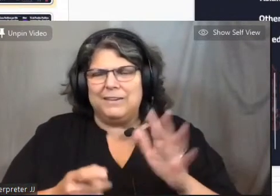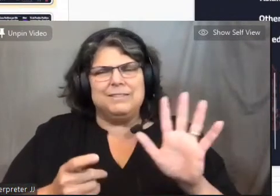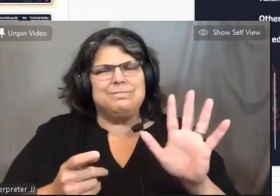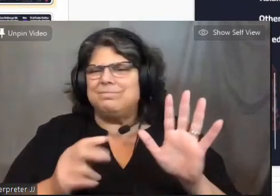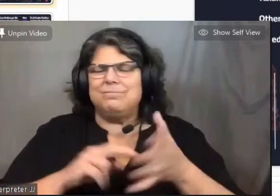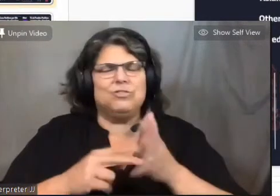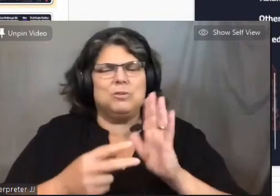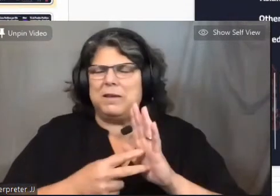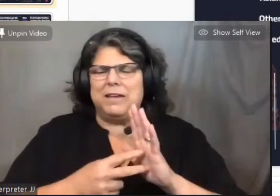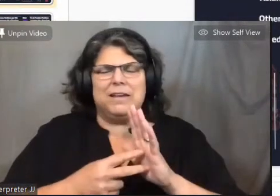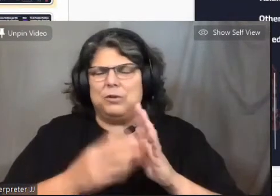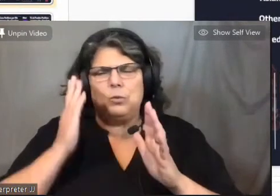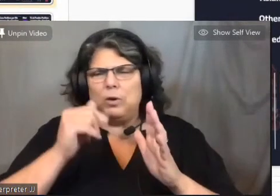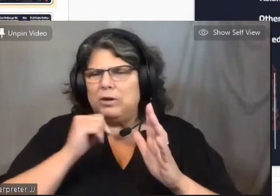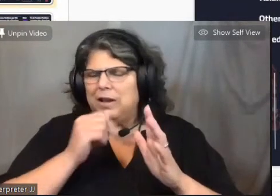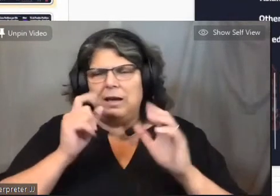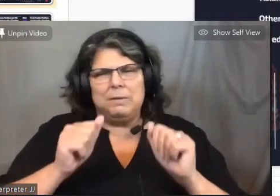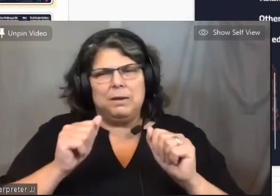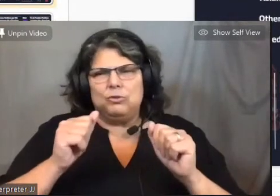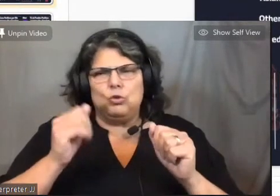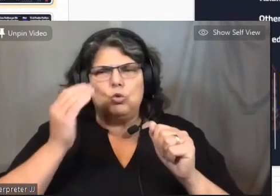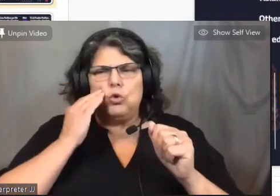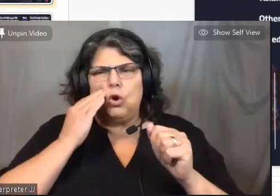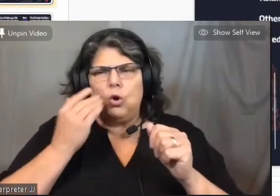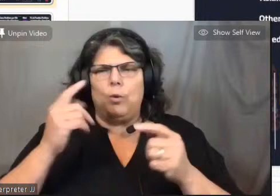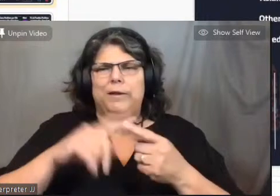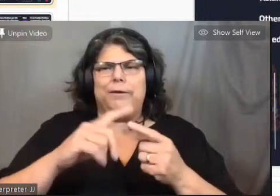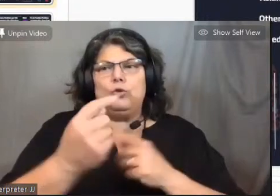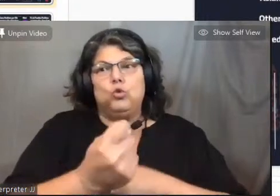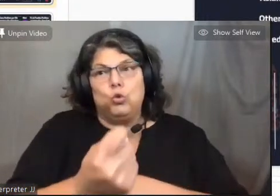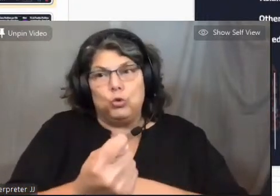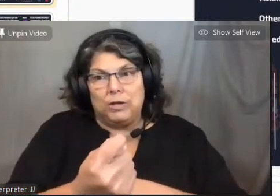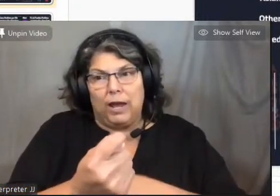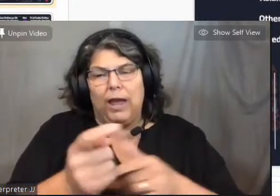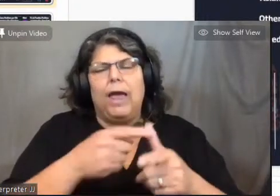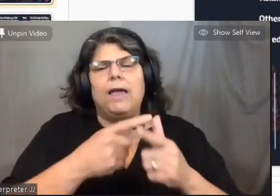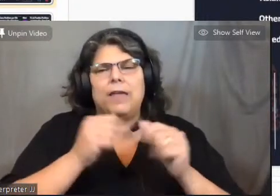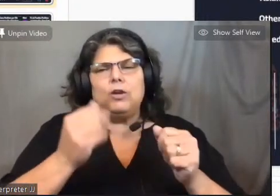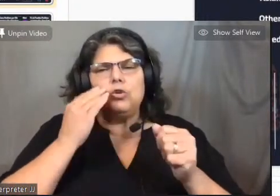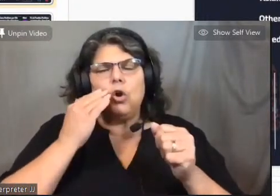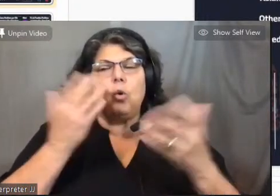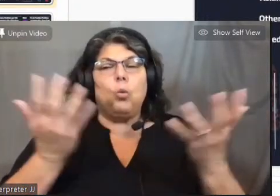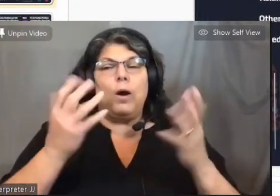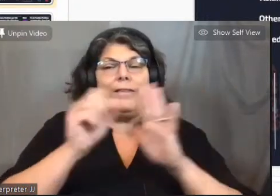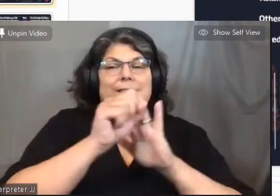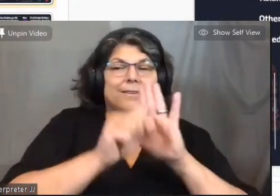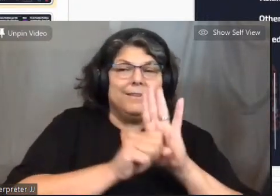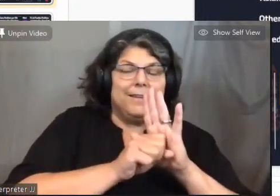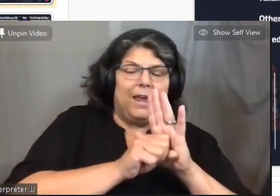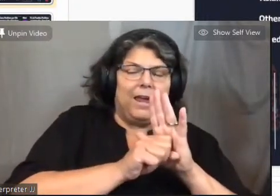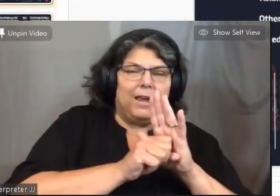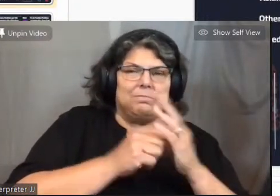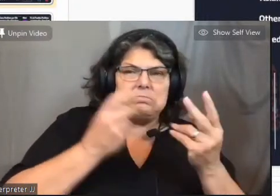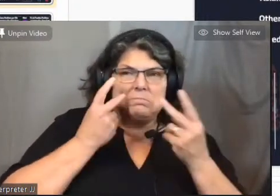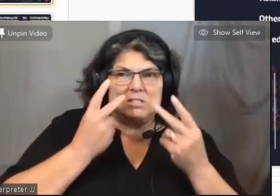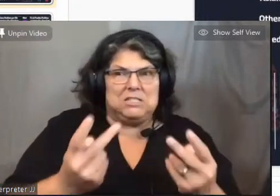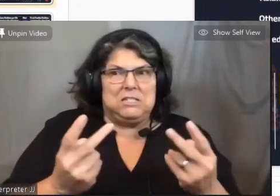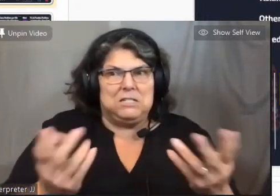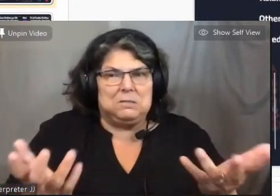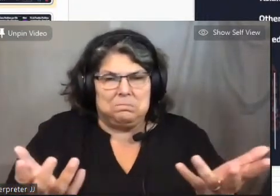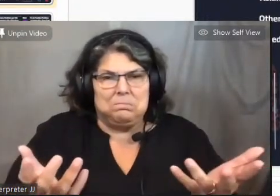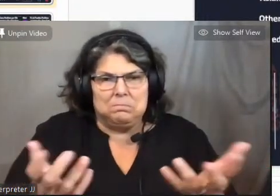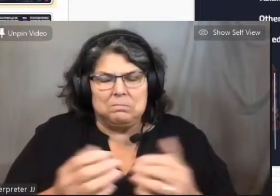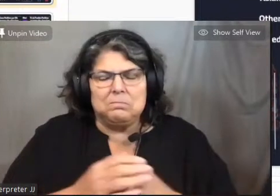be done until Tuesday, and then we'll actually know what the state sees. And I can say